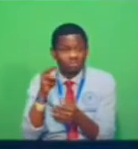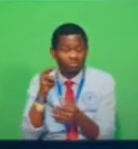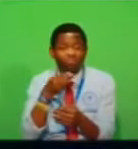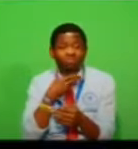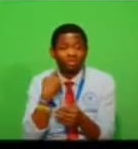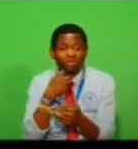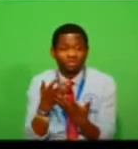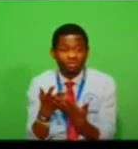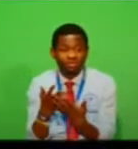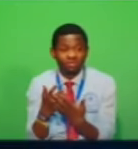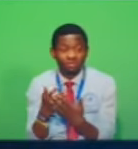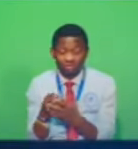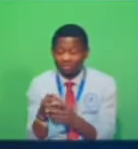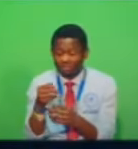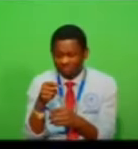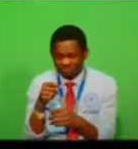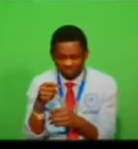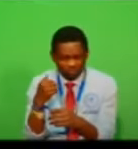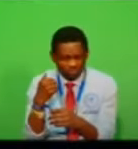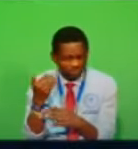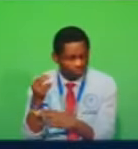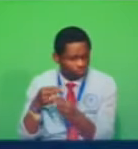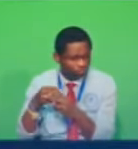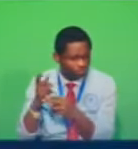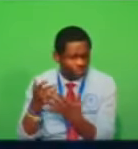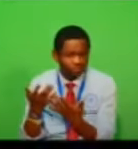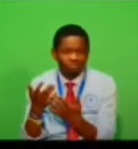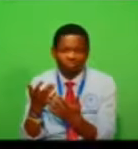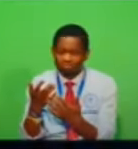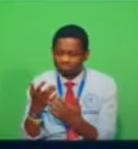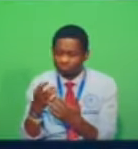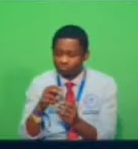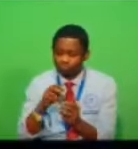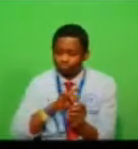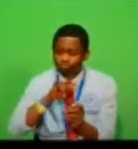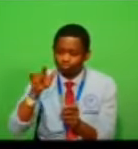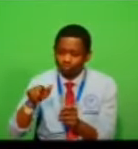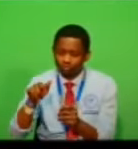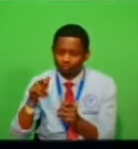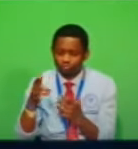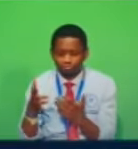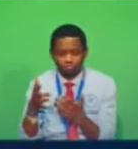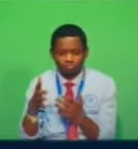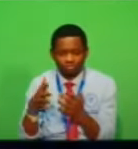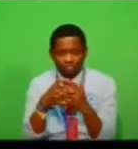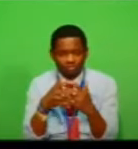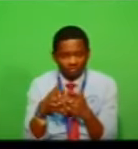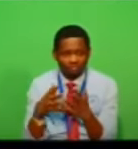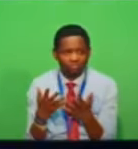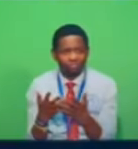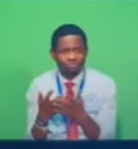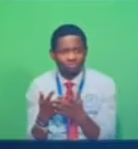was in a country, I wouldn't name it. I've met with a gentleman who is a US dollar billionaire. And